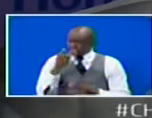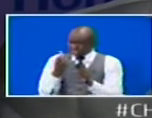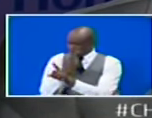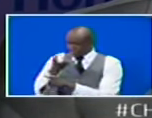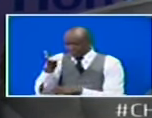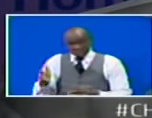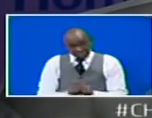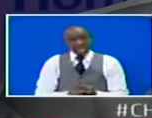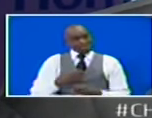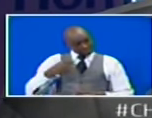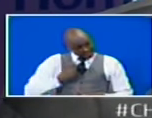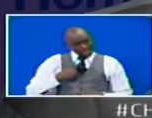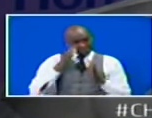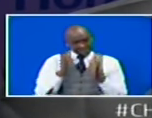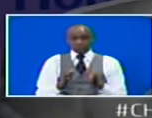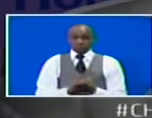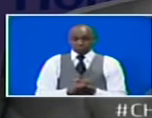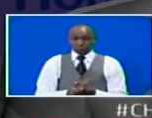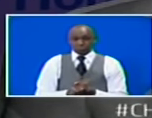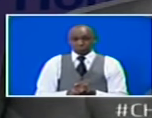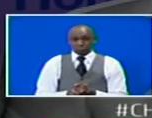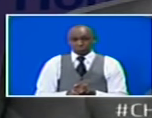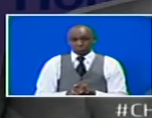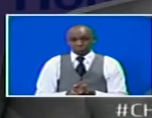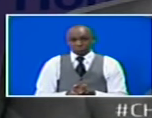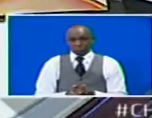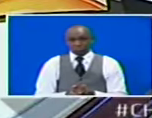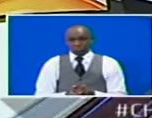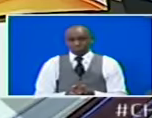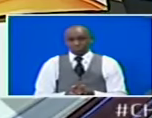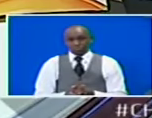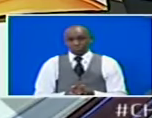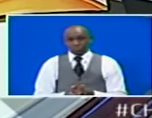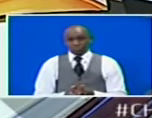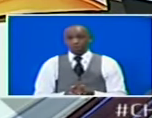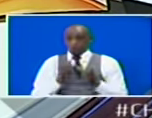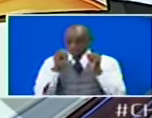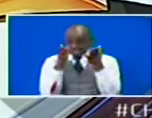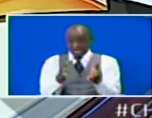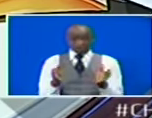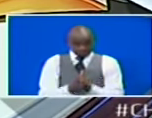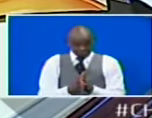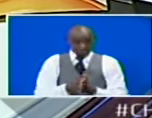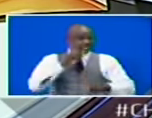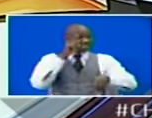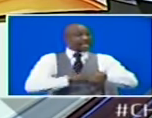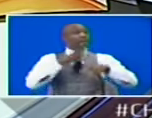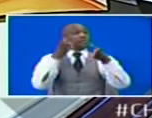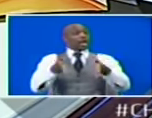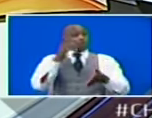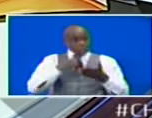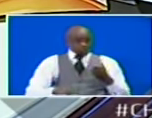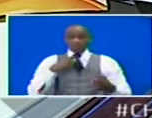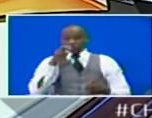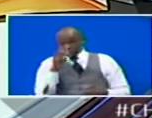that. And for me, that's really good. All right, so it's time to check